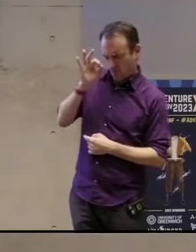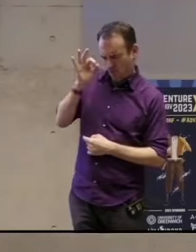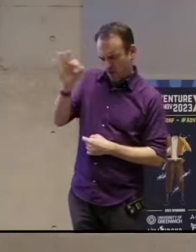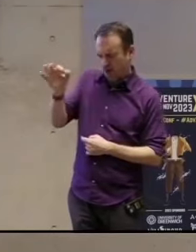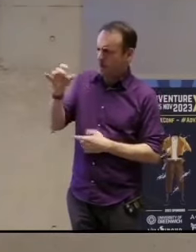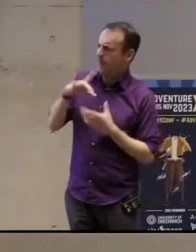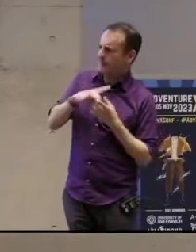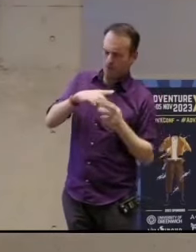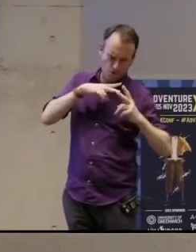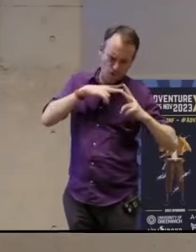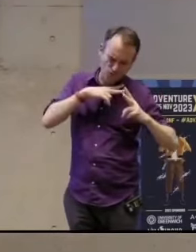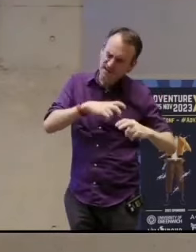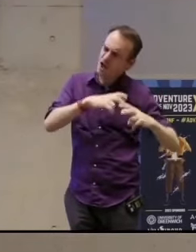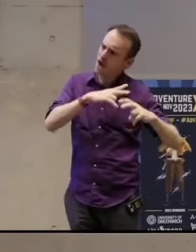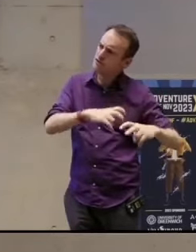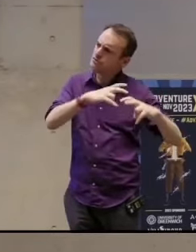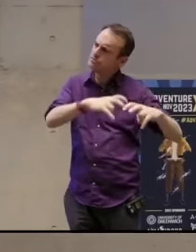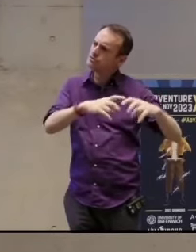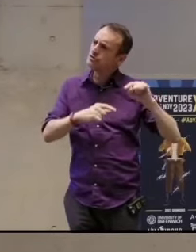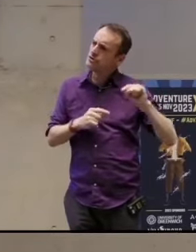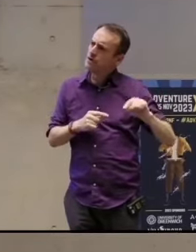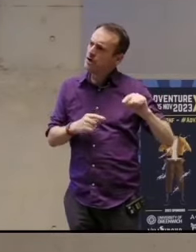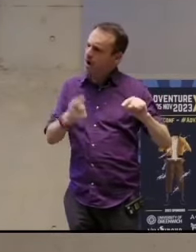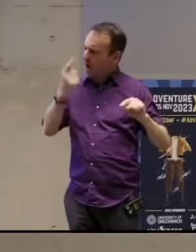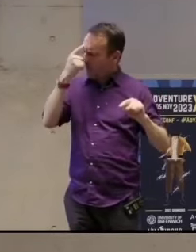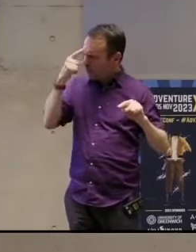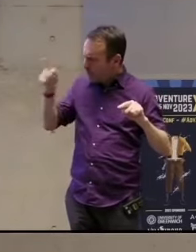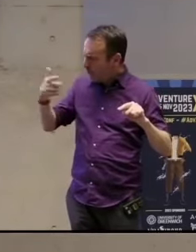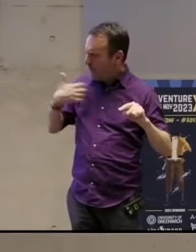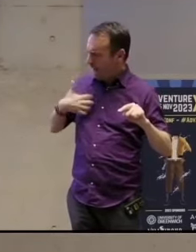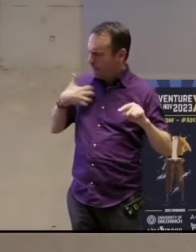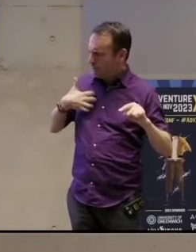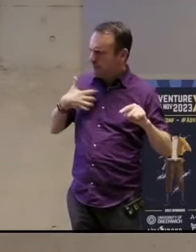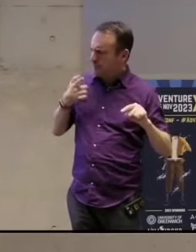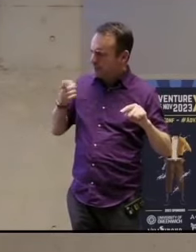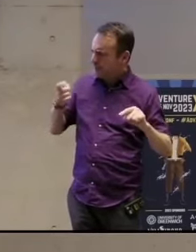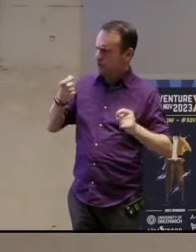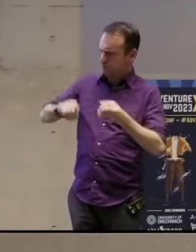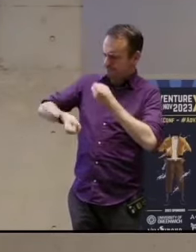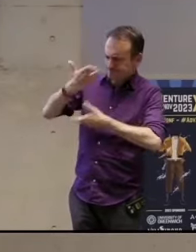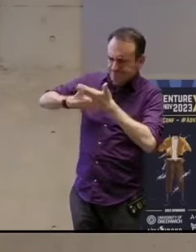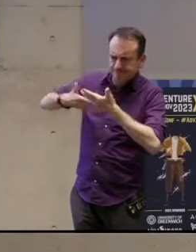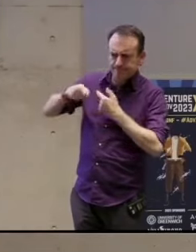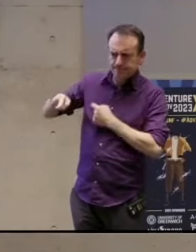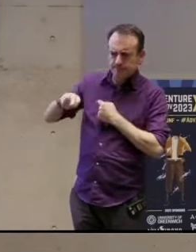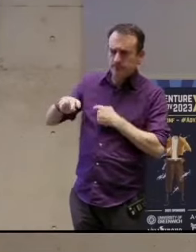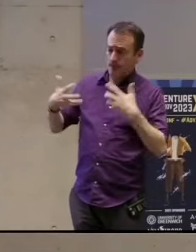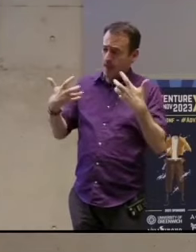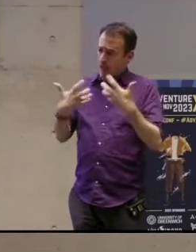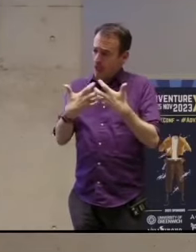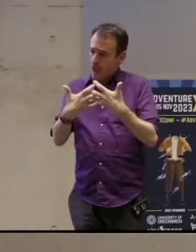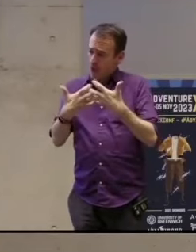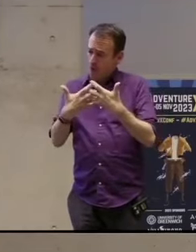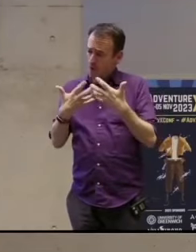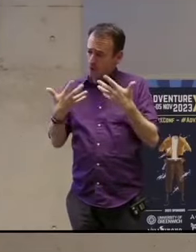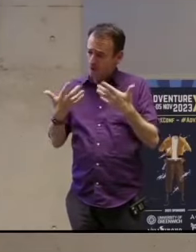research. So I thought it was quite interesting you talking about how you get from this